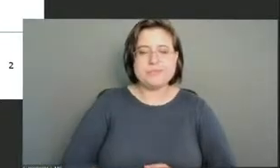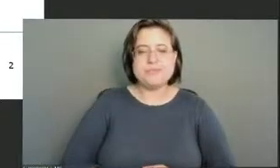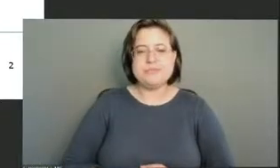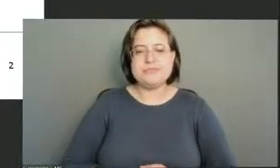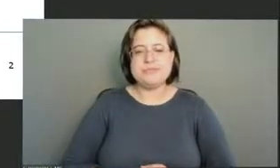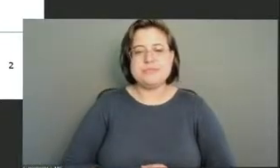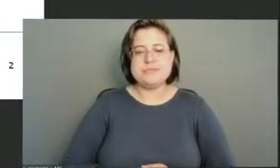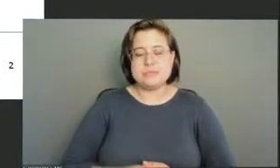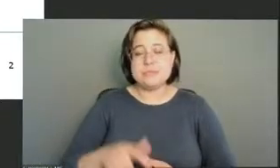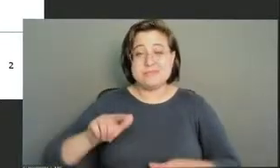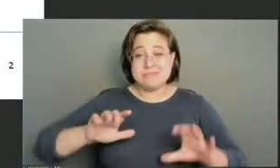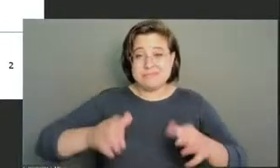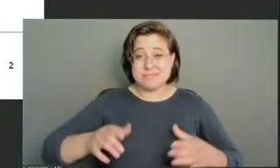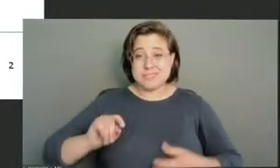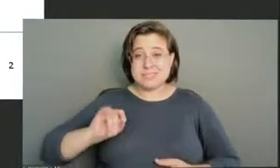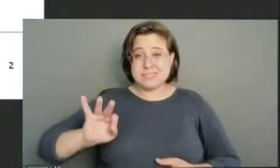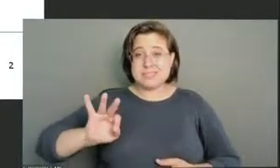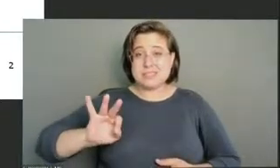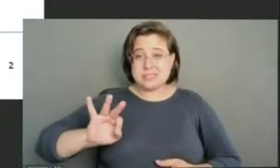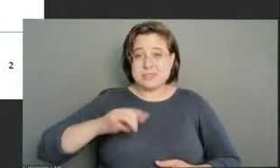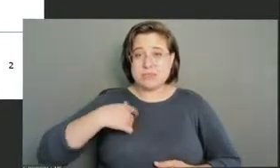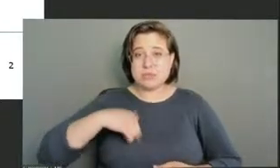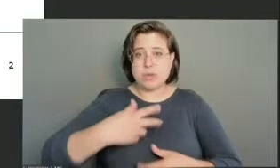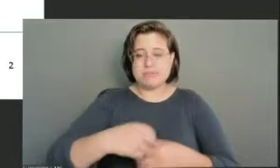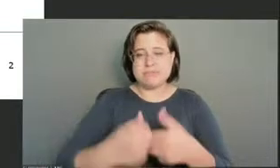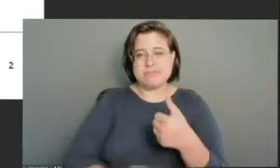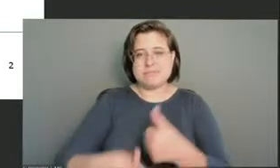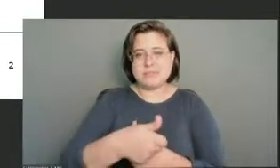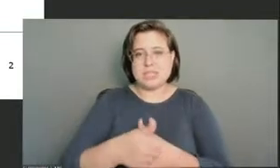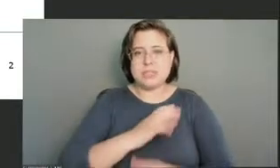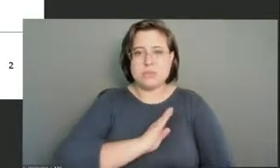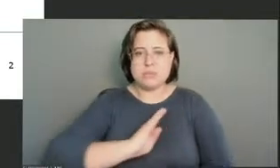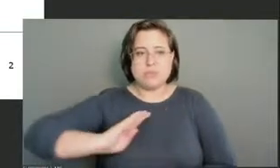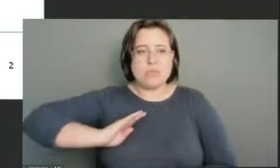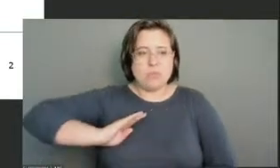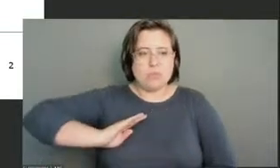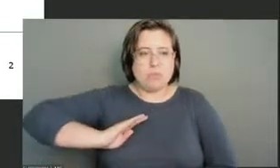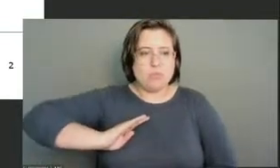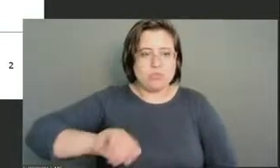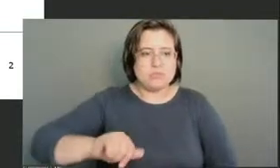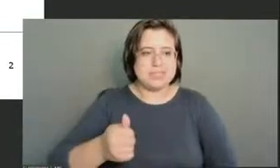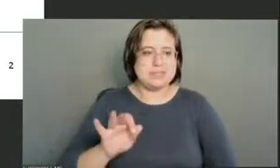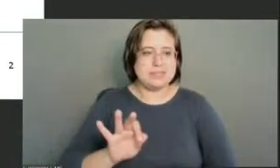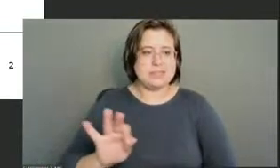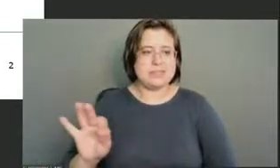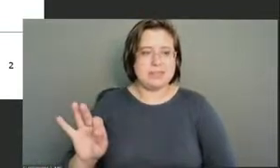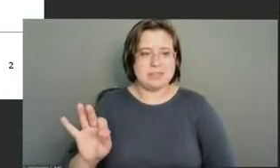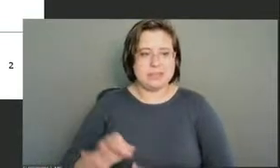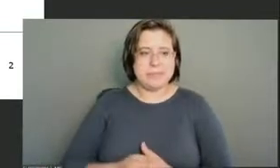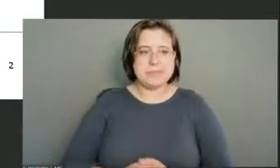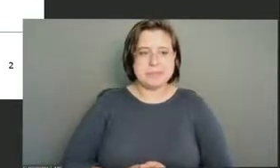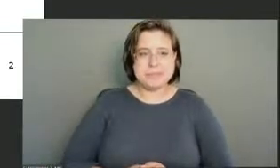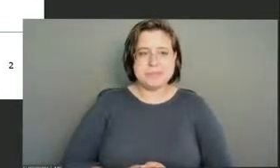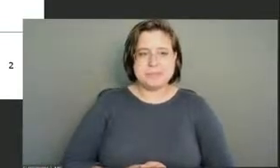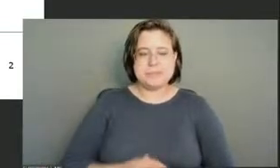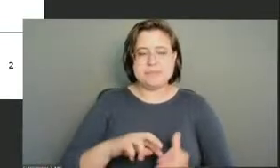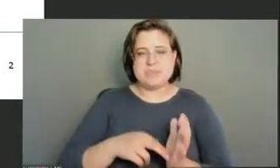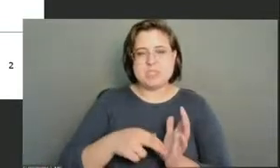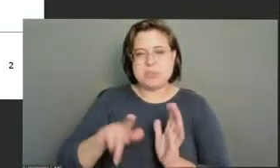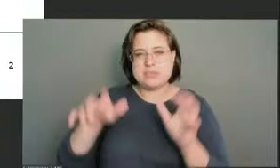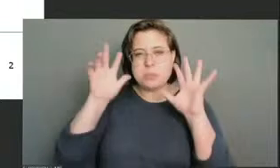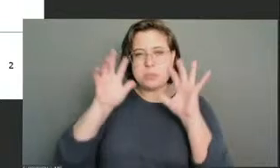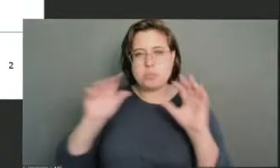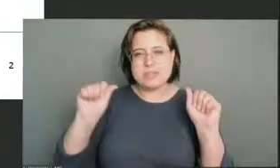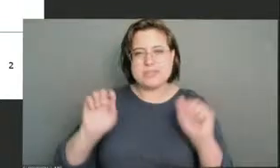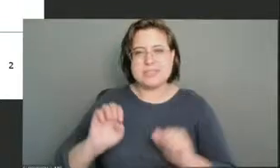force is under the Executive Order 13999, which is the presidential executive